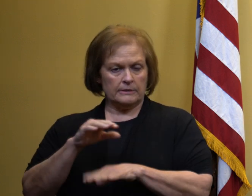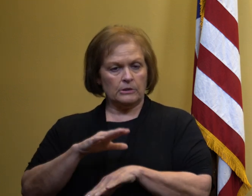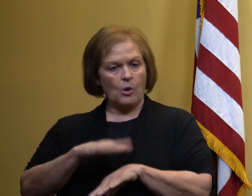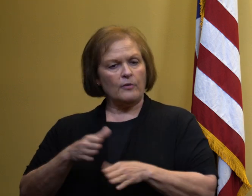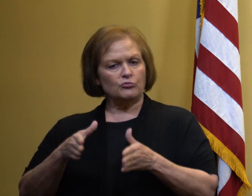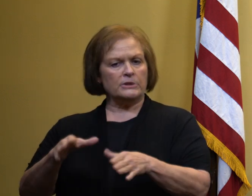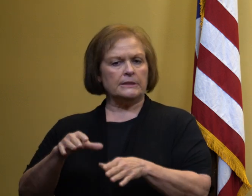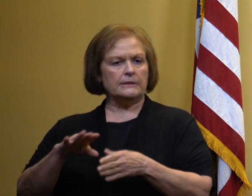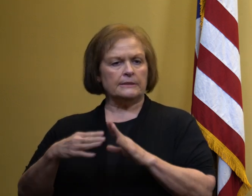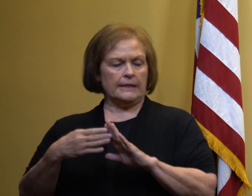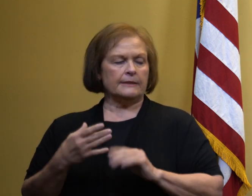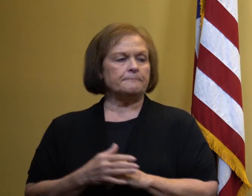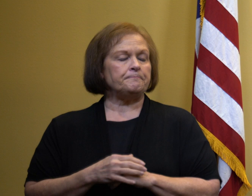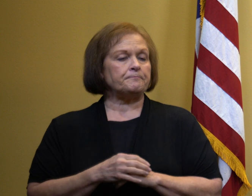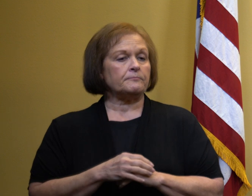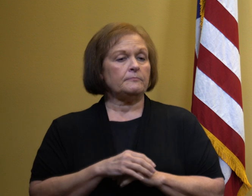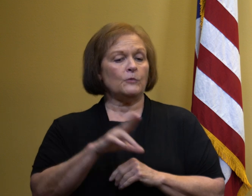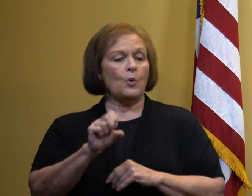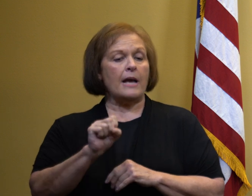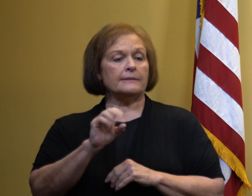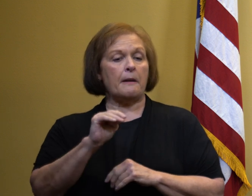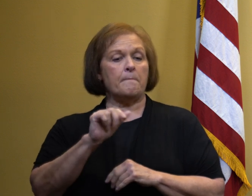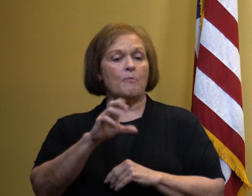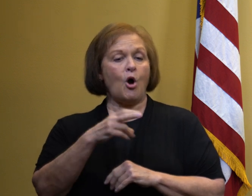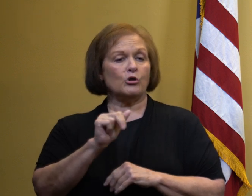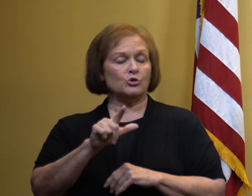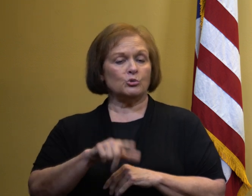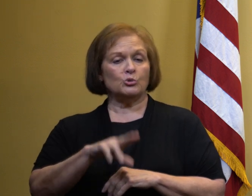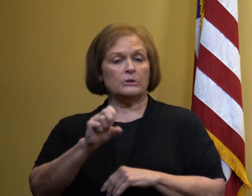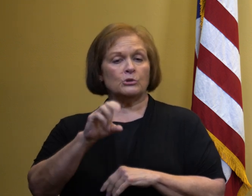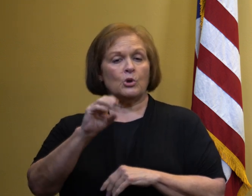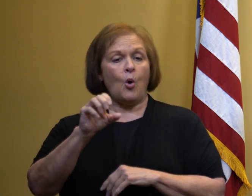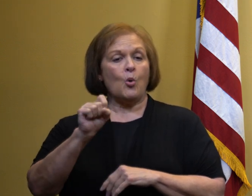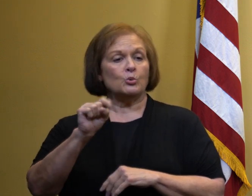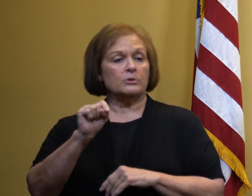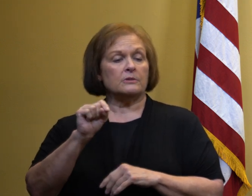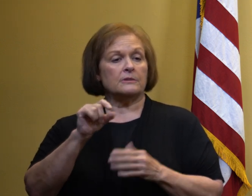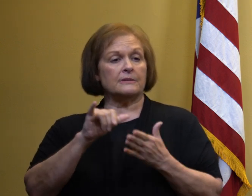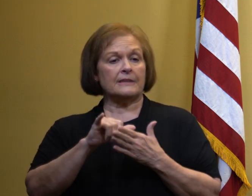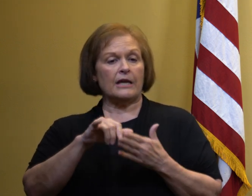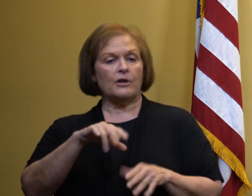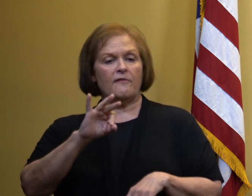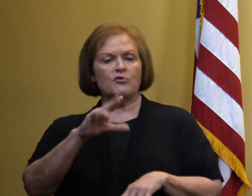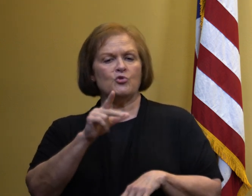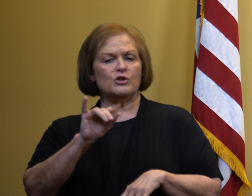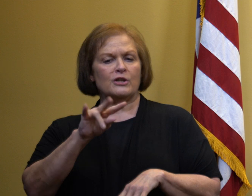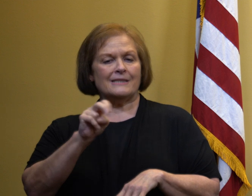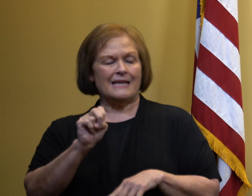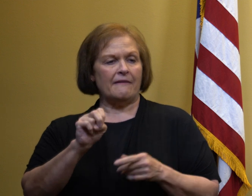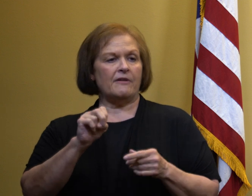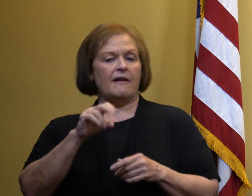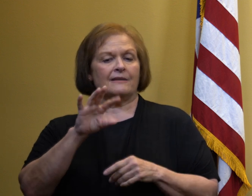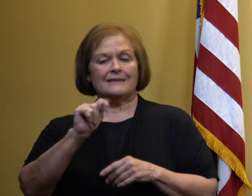city. It's the U.S. Marshal Gulf Coast Violent Offender Fugitive Task Force of